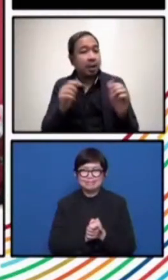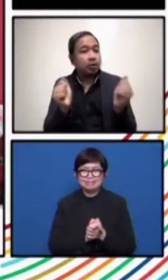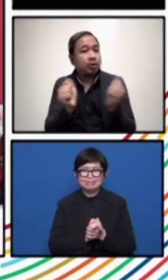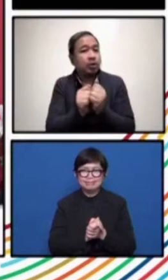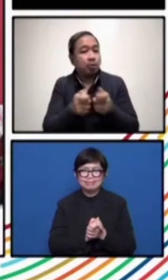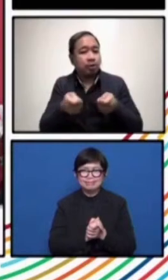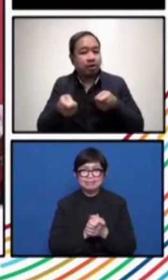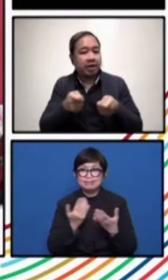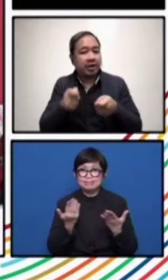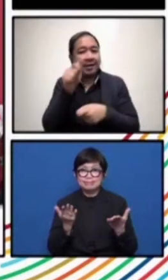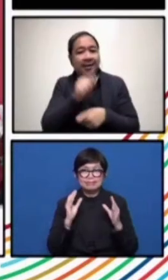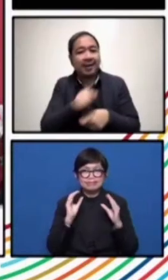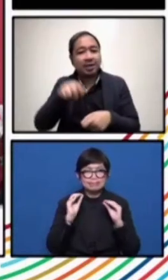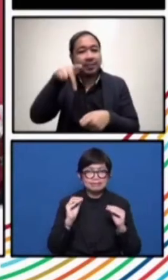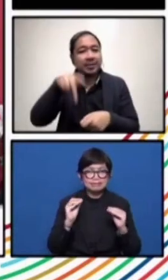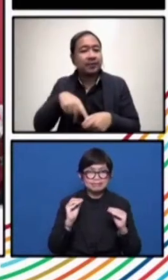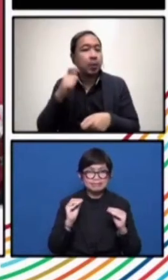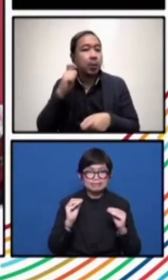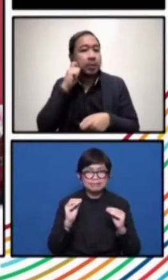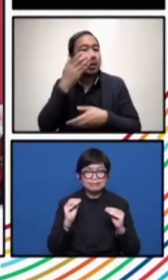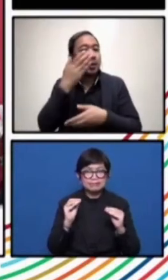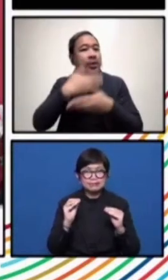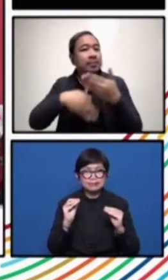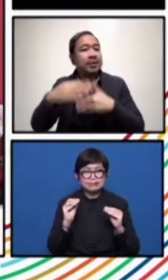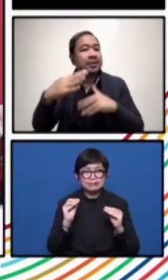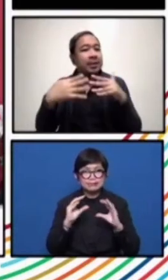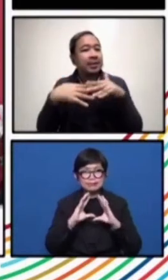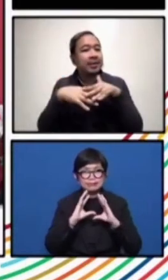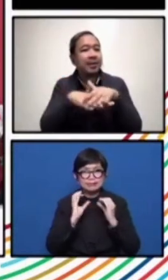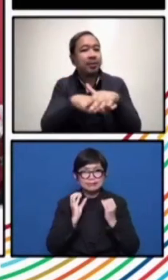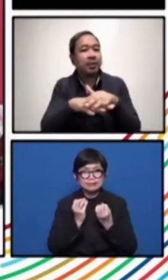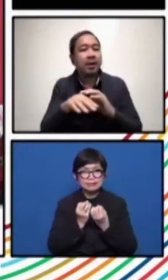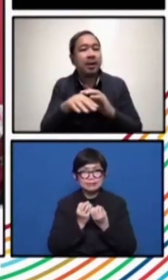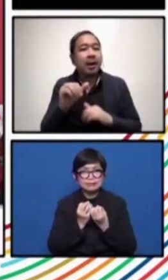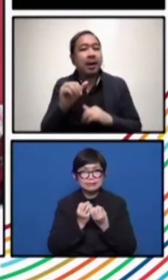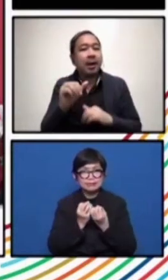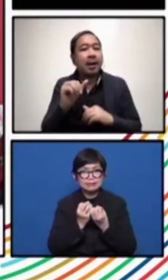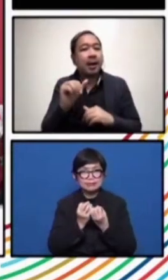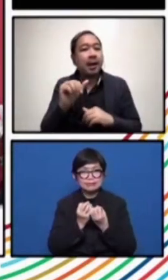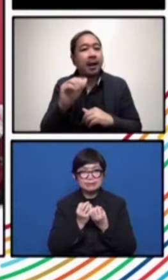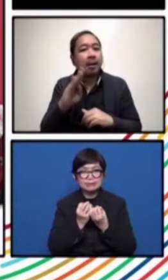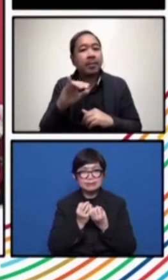with disabilities Network Miss ABIA Akram you have the flow